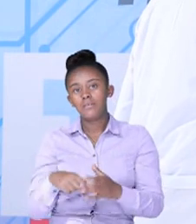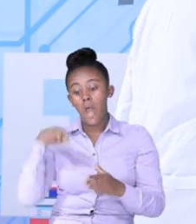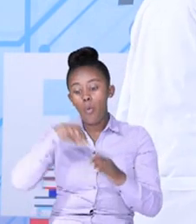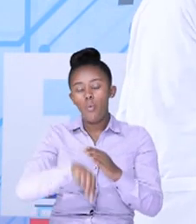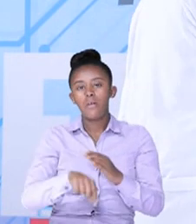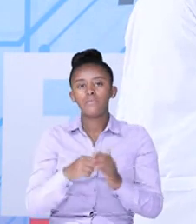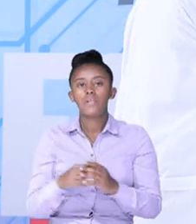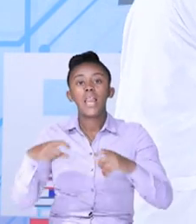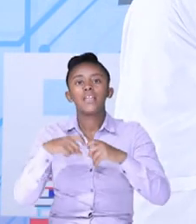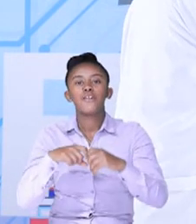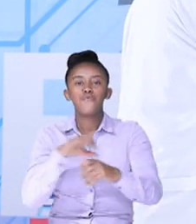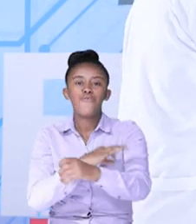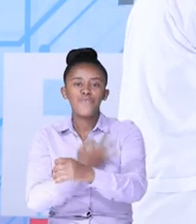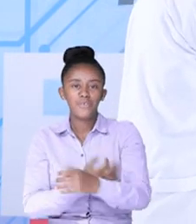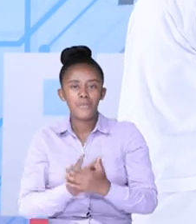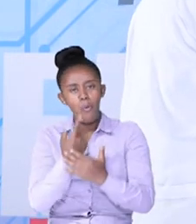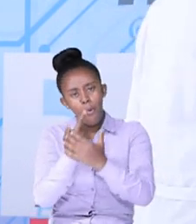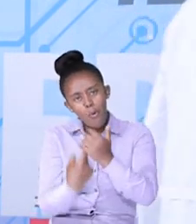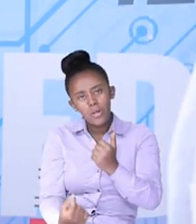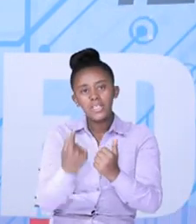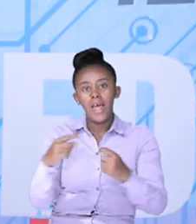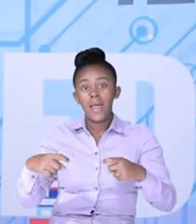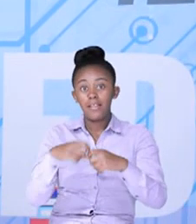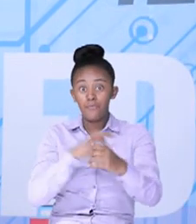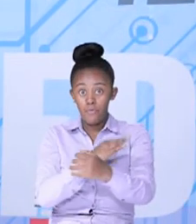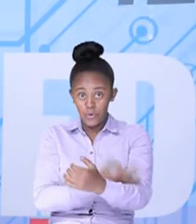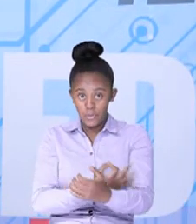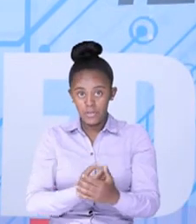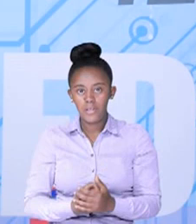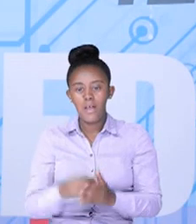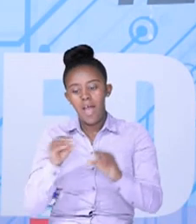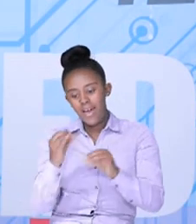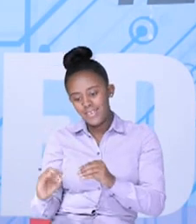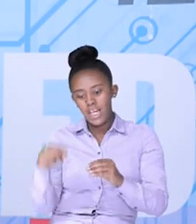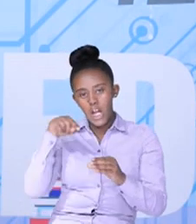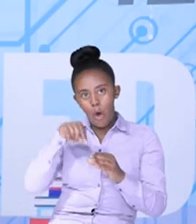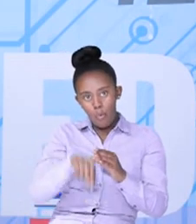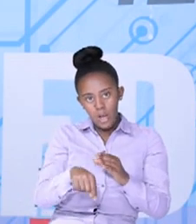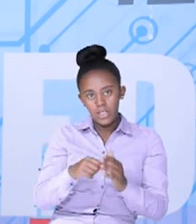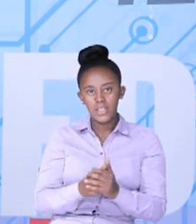the electric force. When we take only the electric force is acting downward.